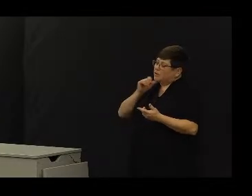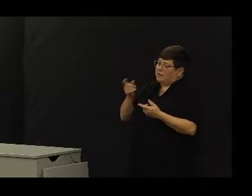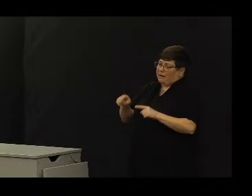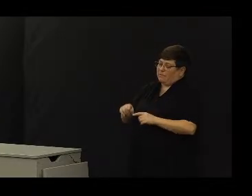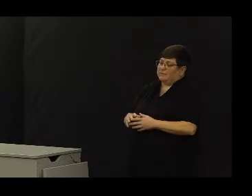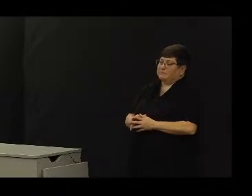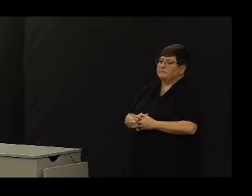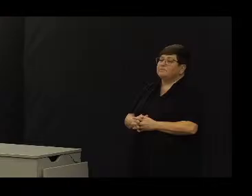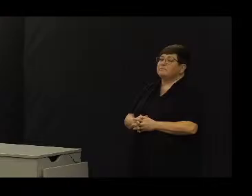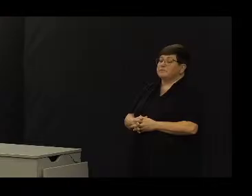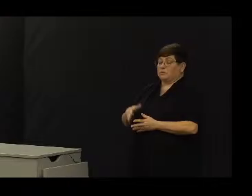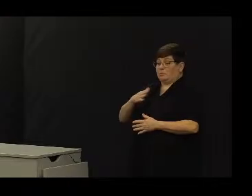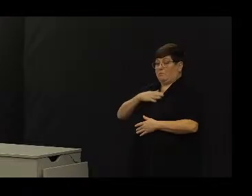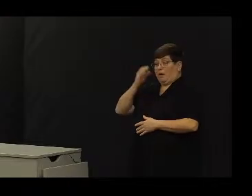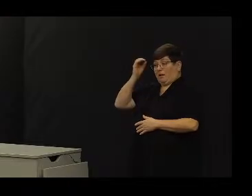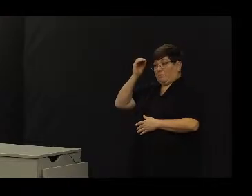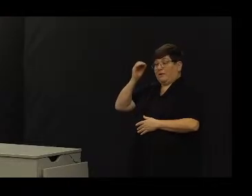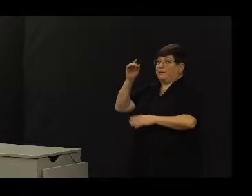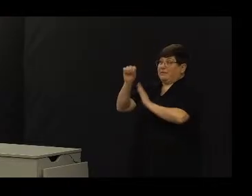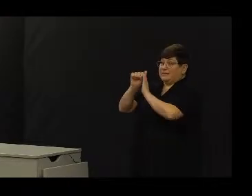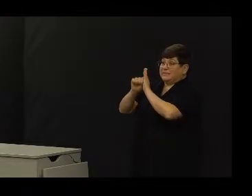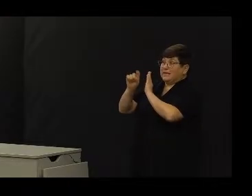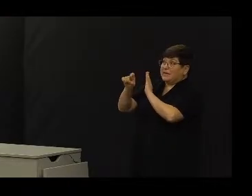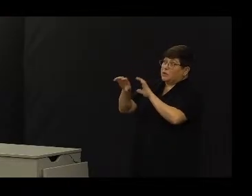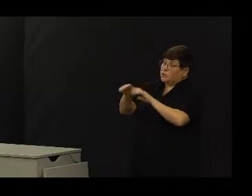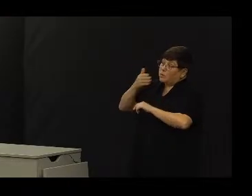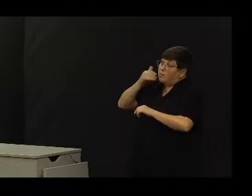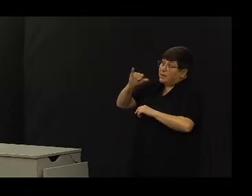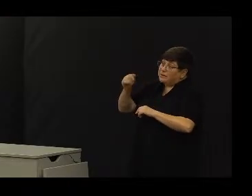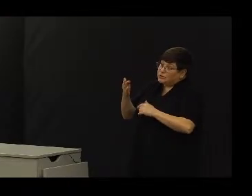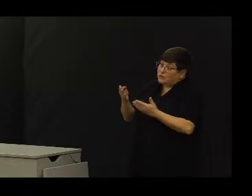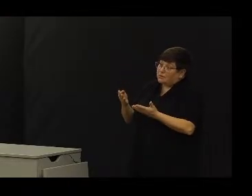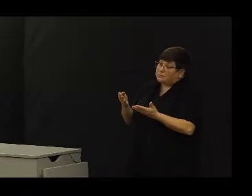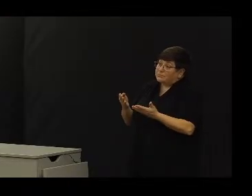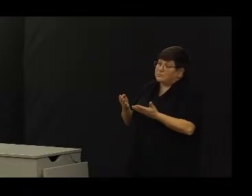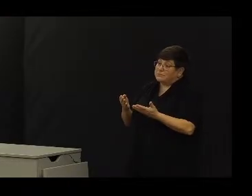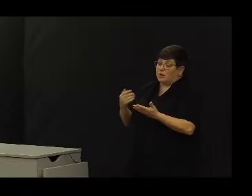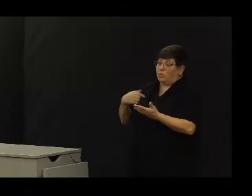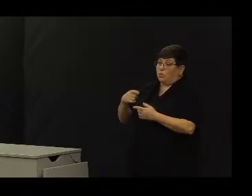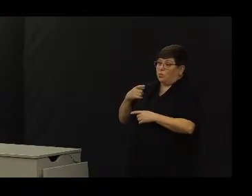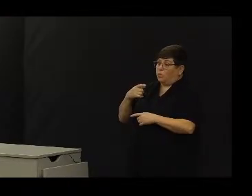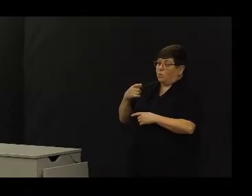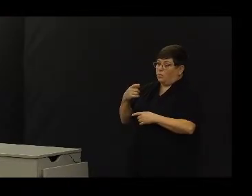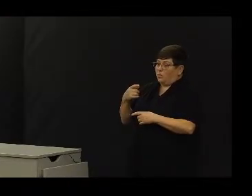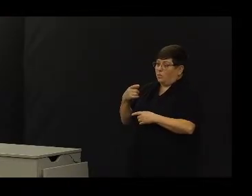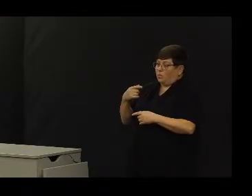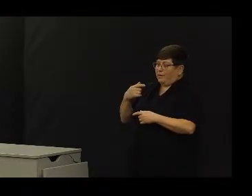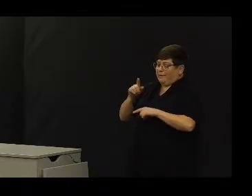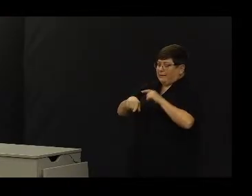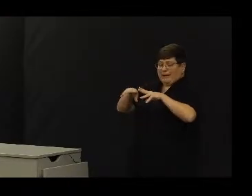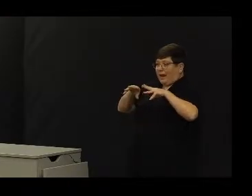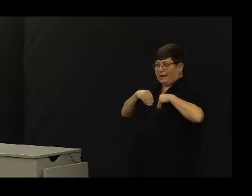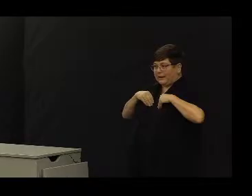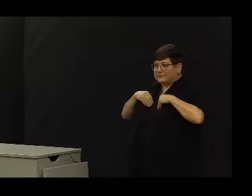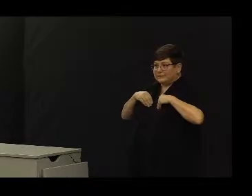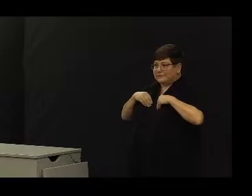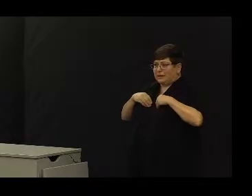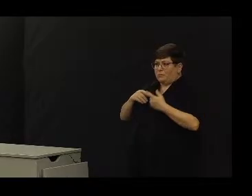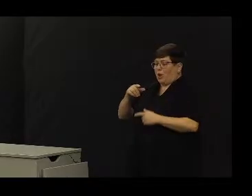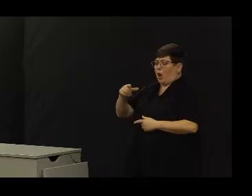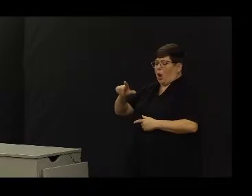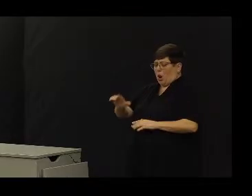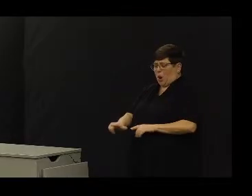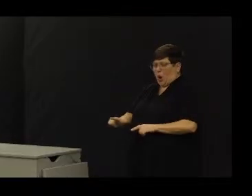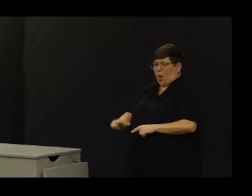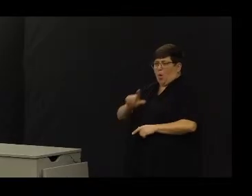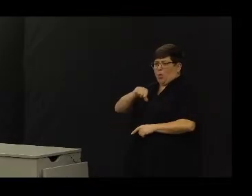So it's my opinion that the state should do a better job, because we can't have this happen again with low quality construction